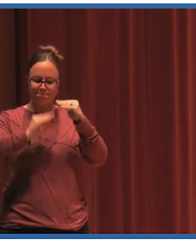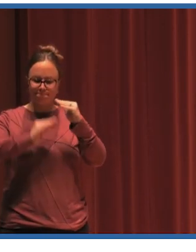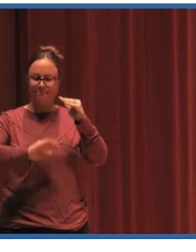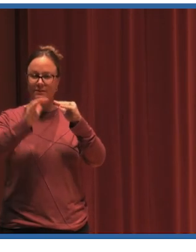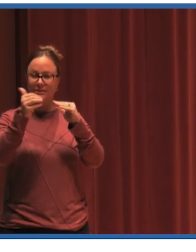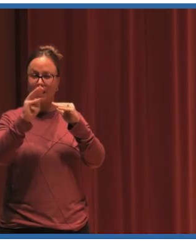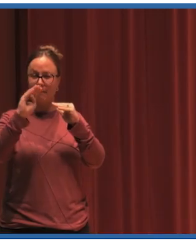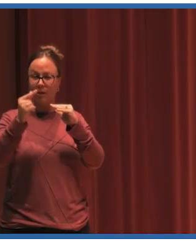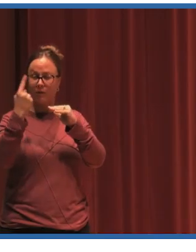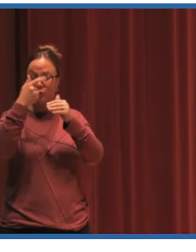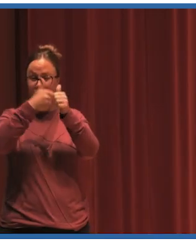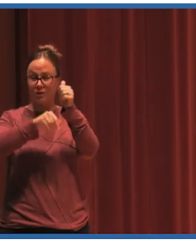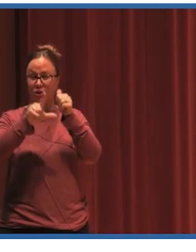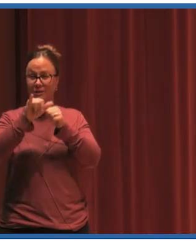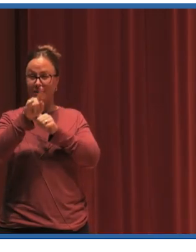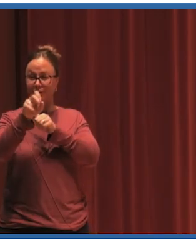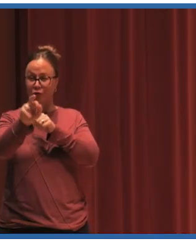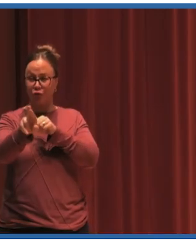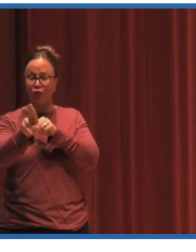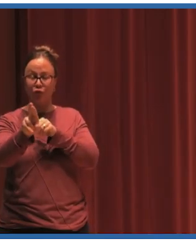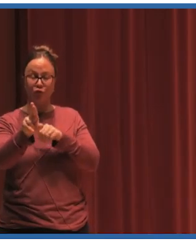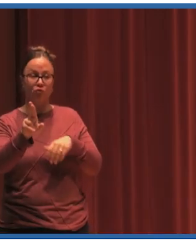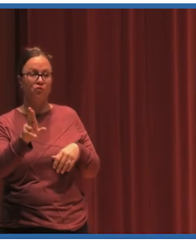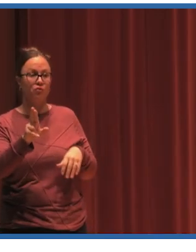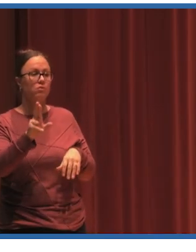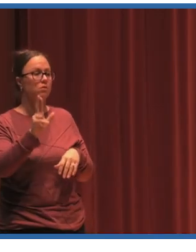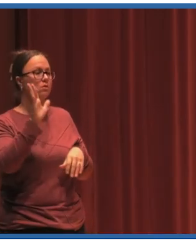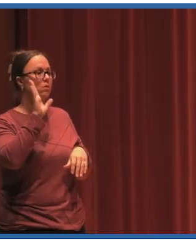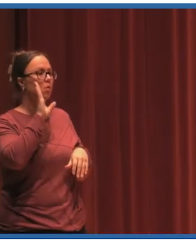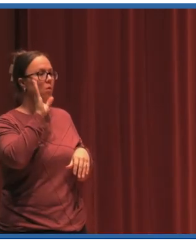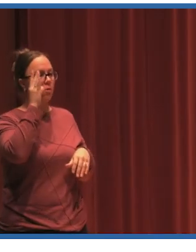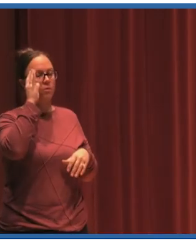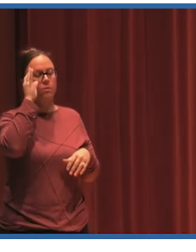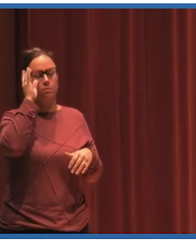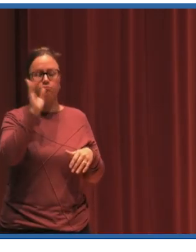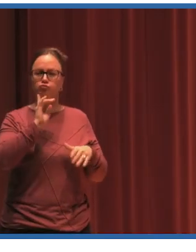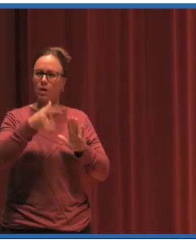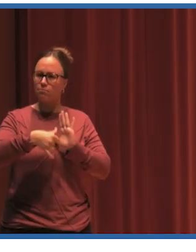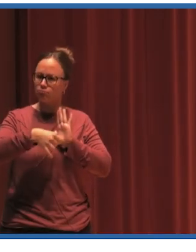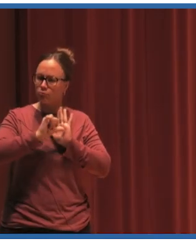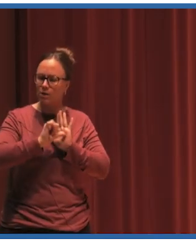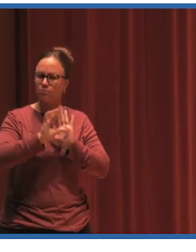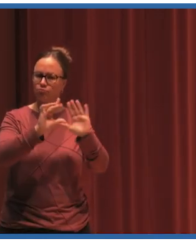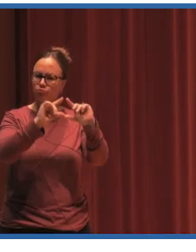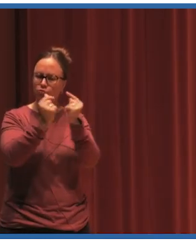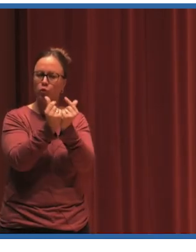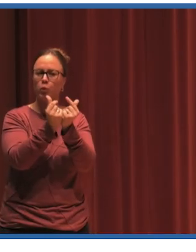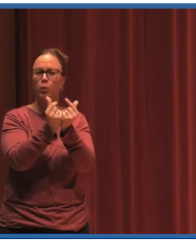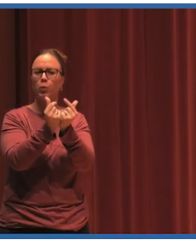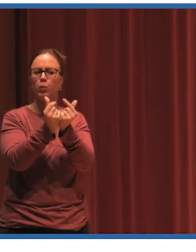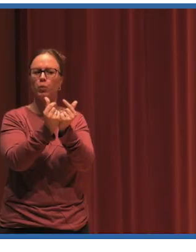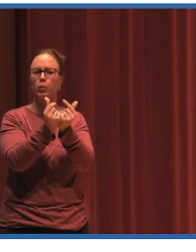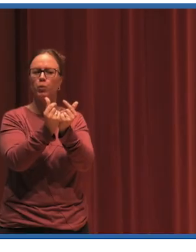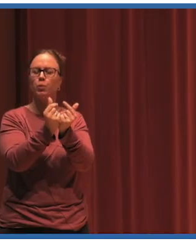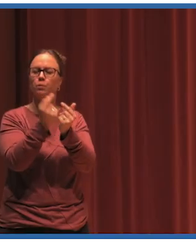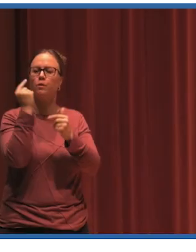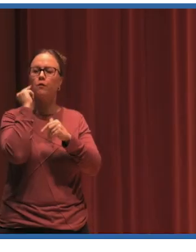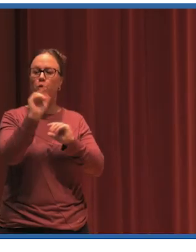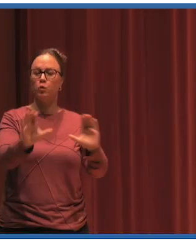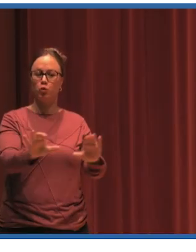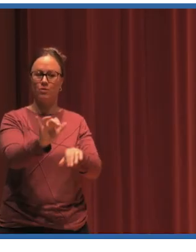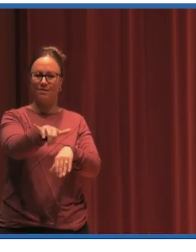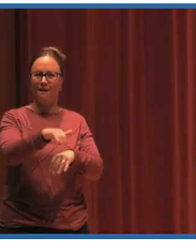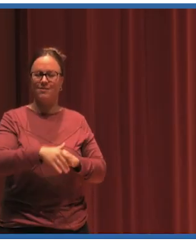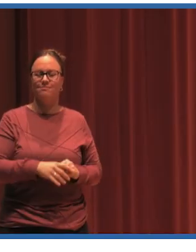milligrams per liter level of nitrates, and they're a really impressive or outfit for doing